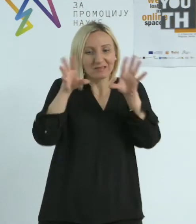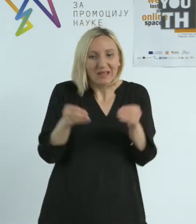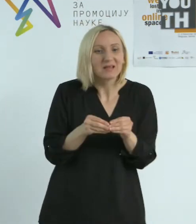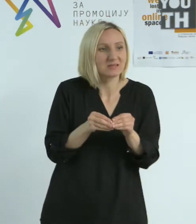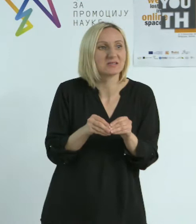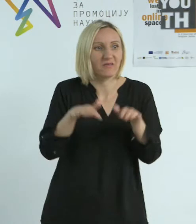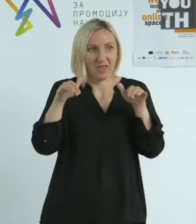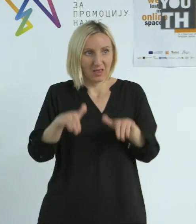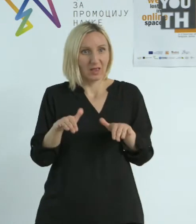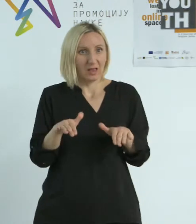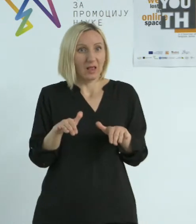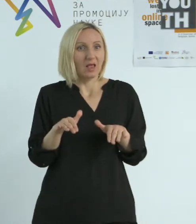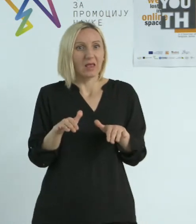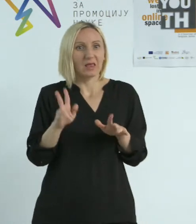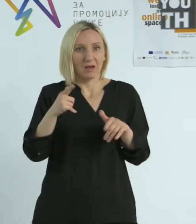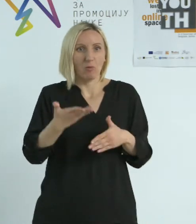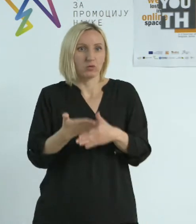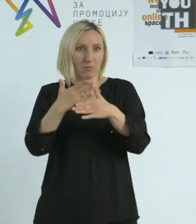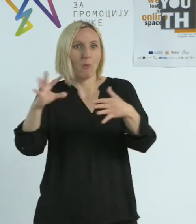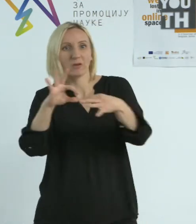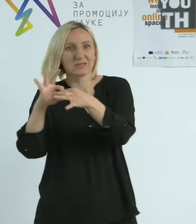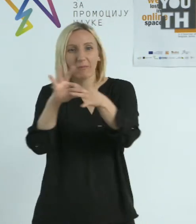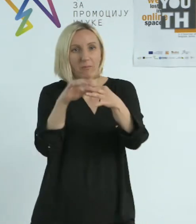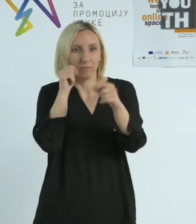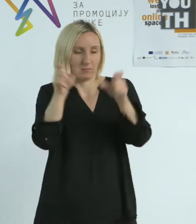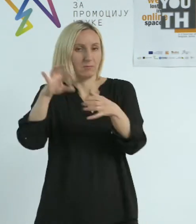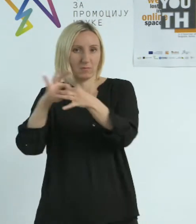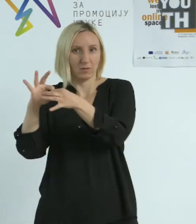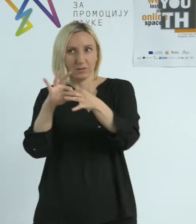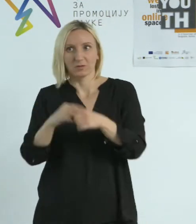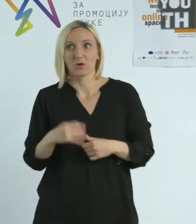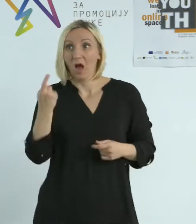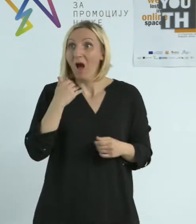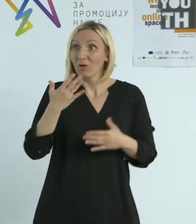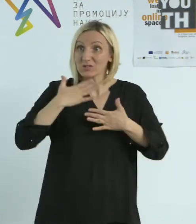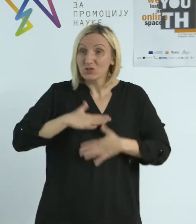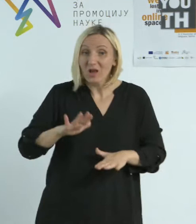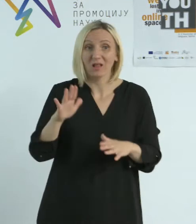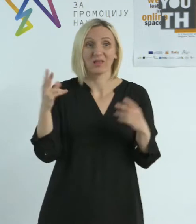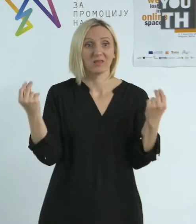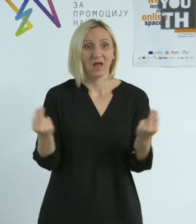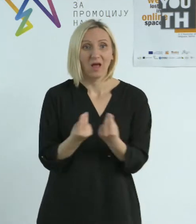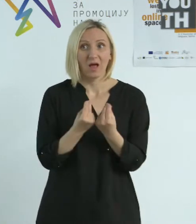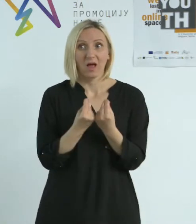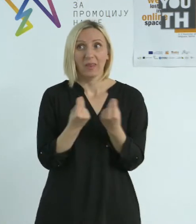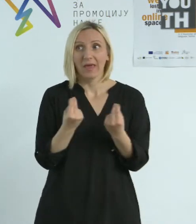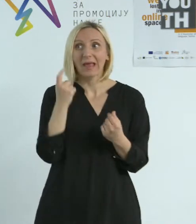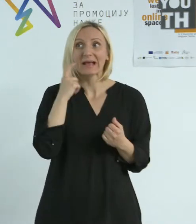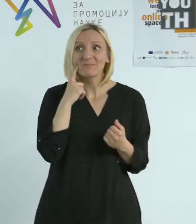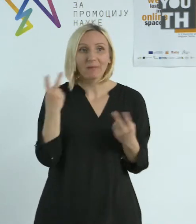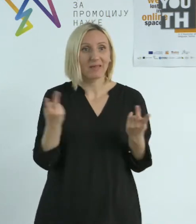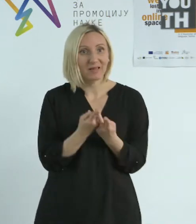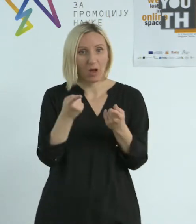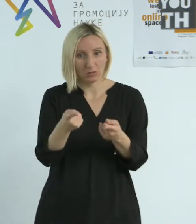you're uploading. So in case you're encouraged and you're willing to do some other experiment like this, I think that there's